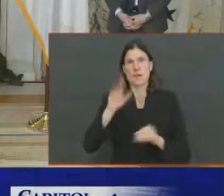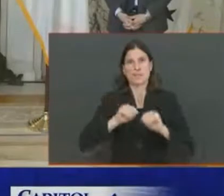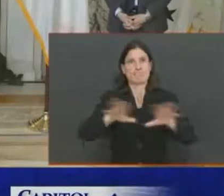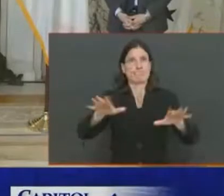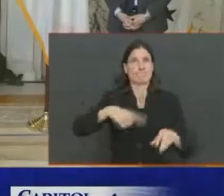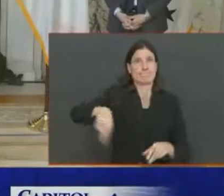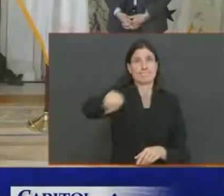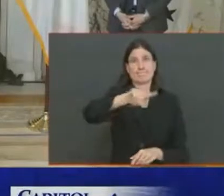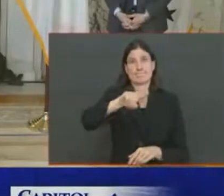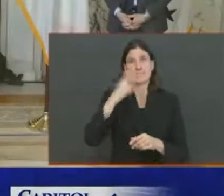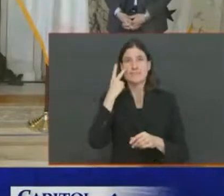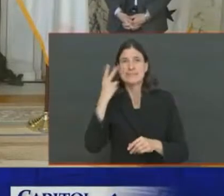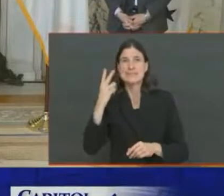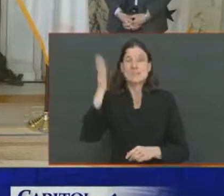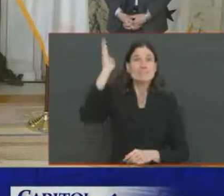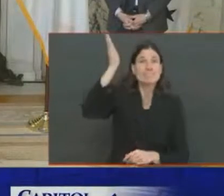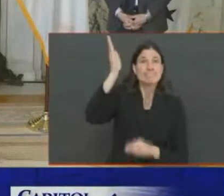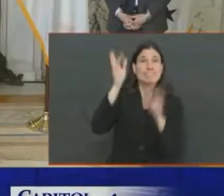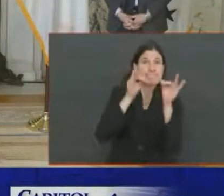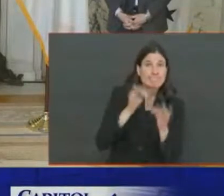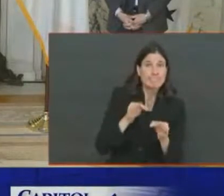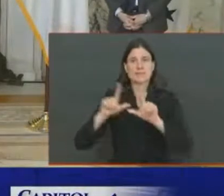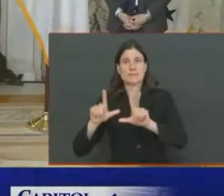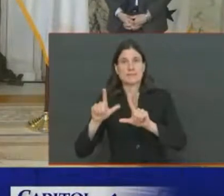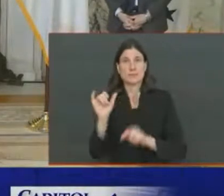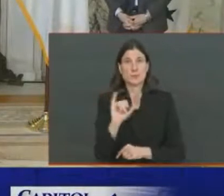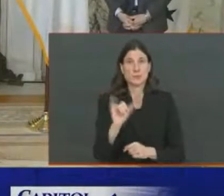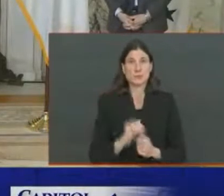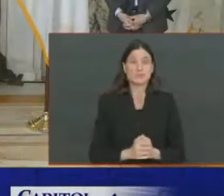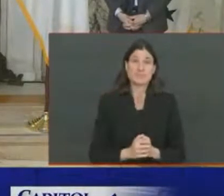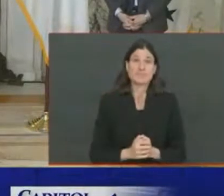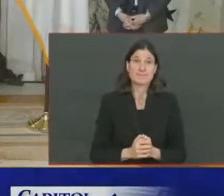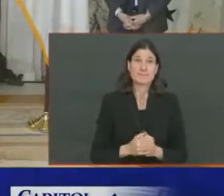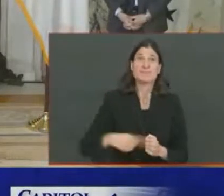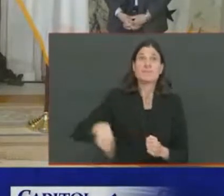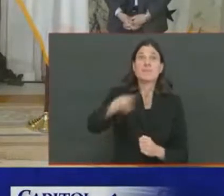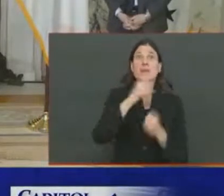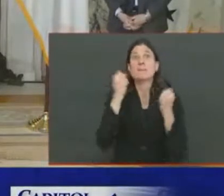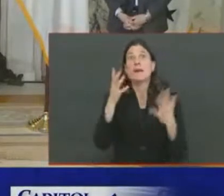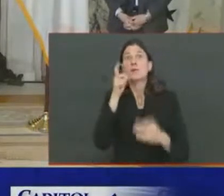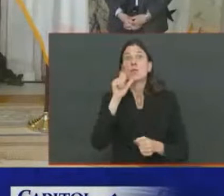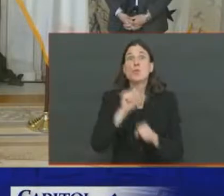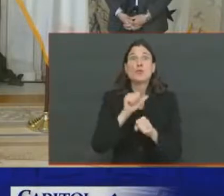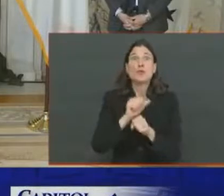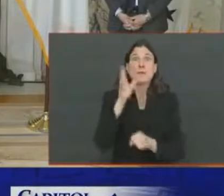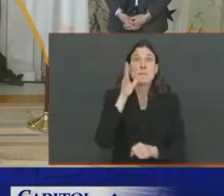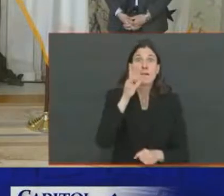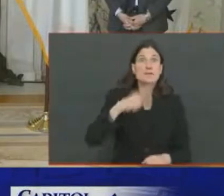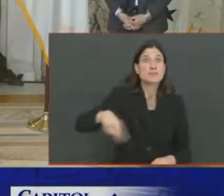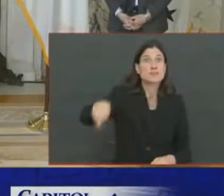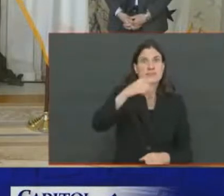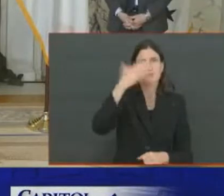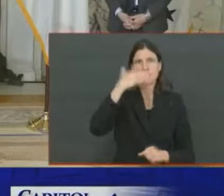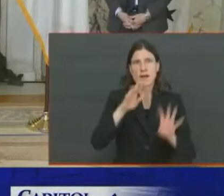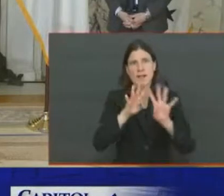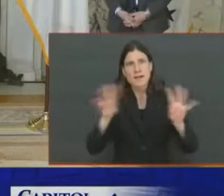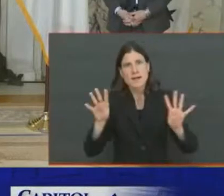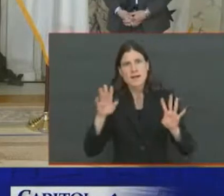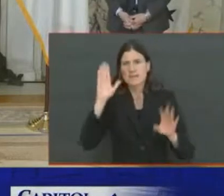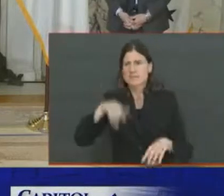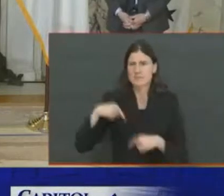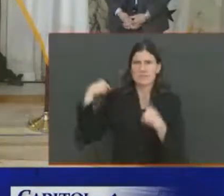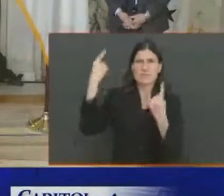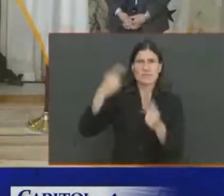moms who have been working on the front lines nonstop in many cases for the past 8 weeks. And then